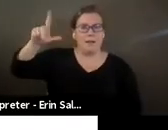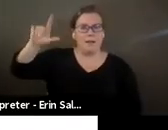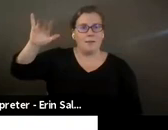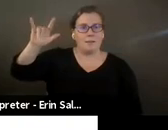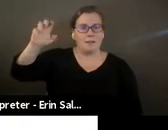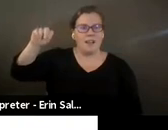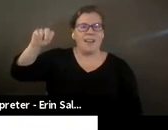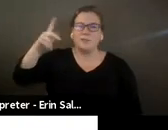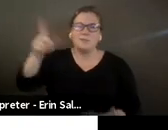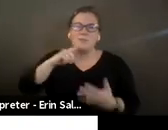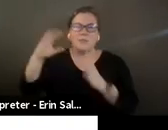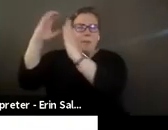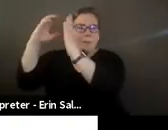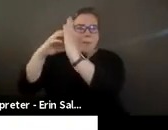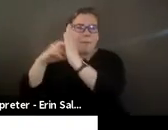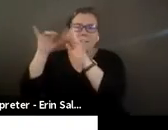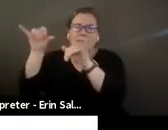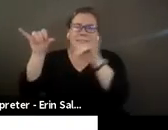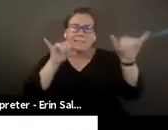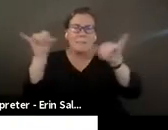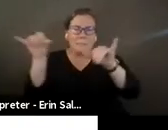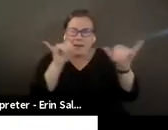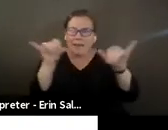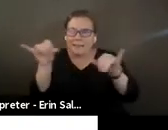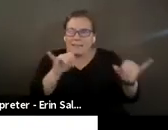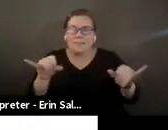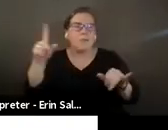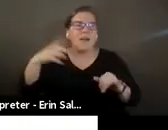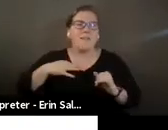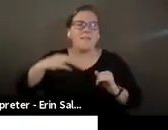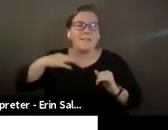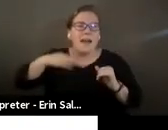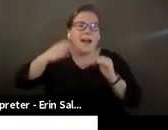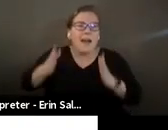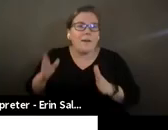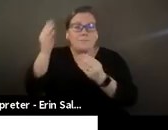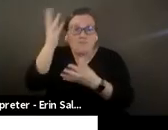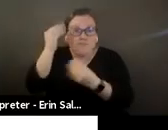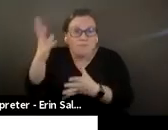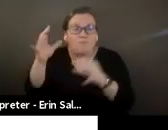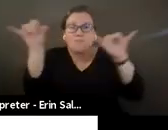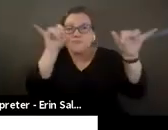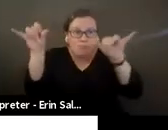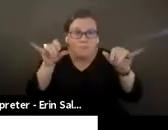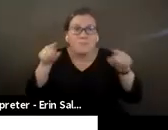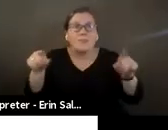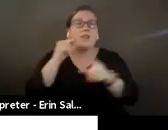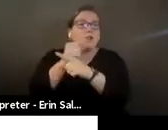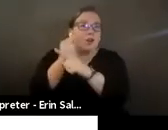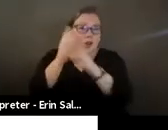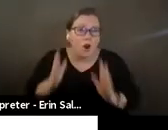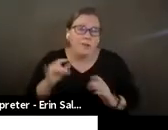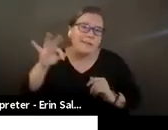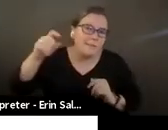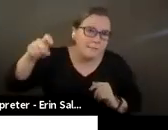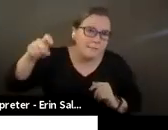very similar. You're going to have the applicant information at the top. You're going to have guardian information if